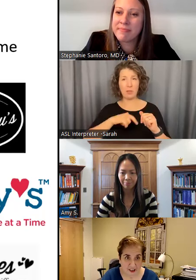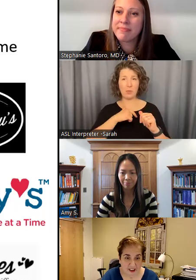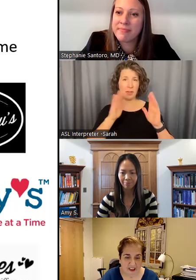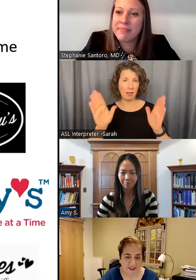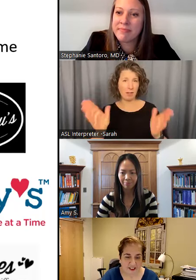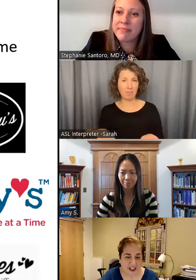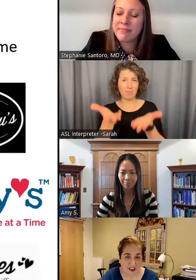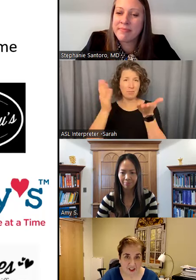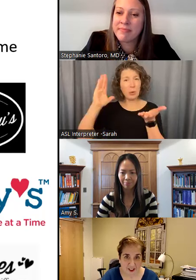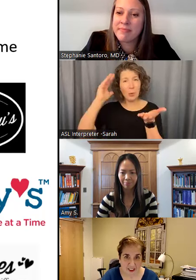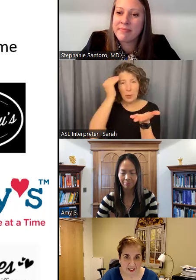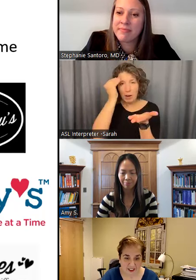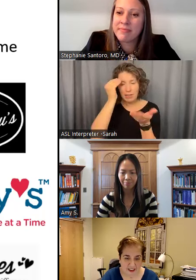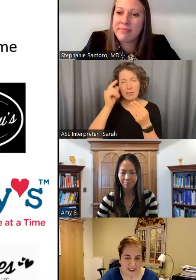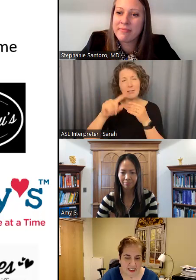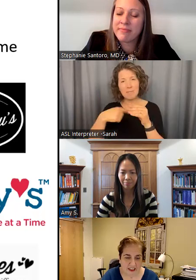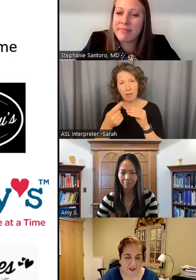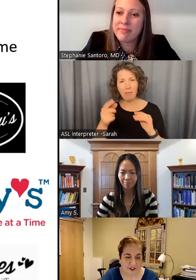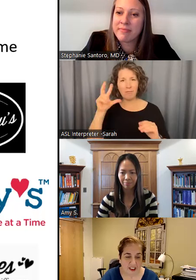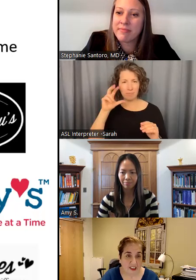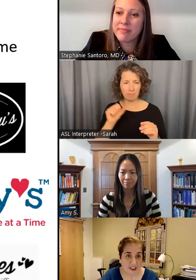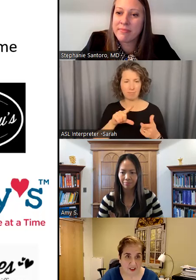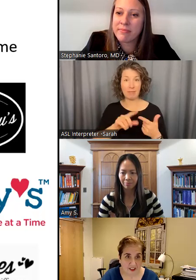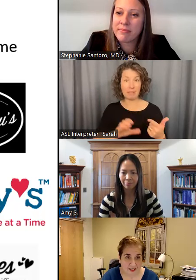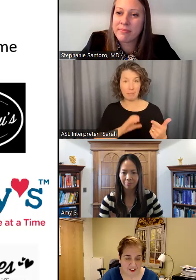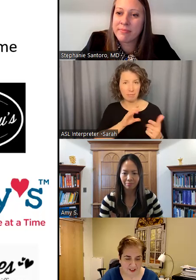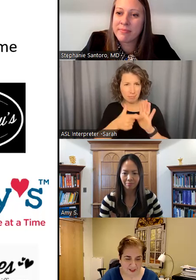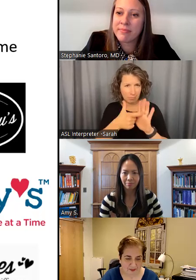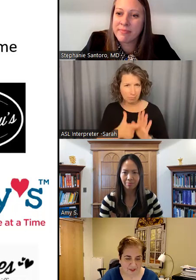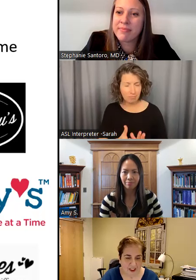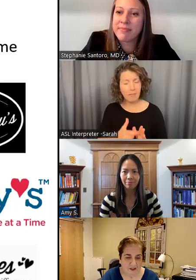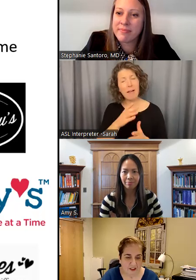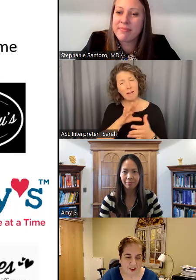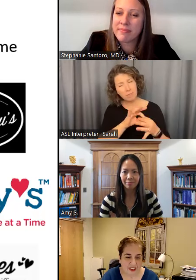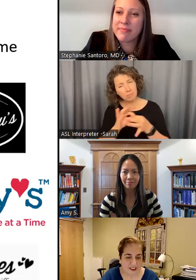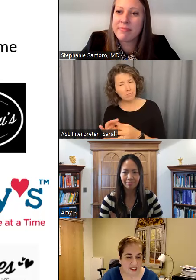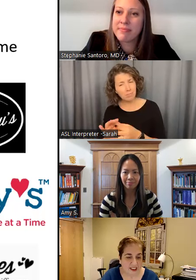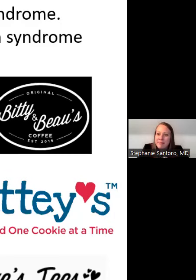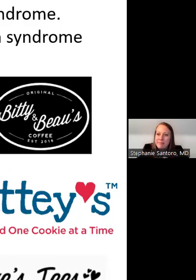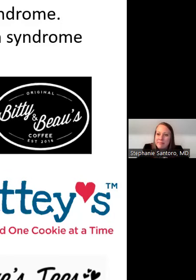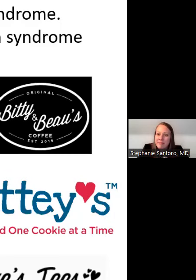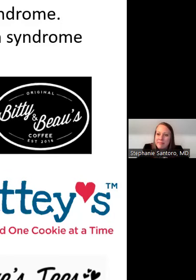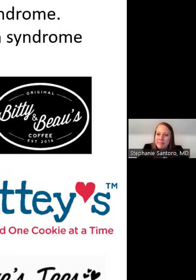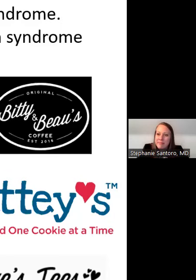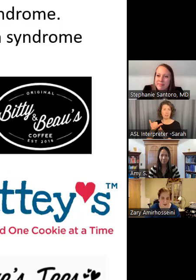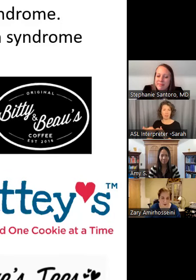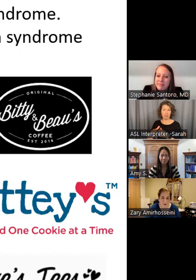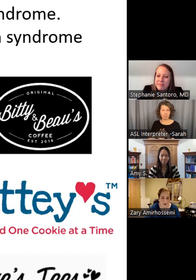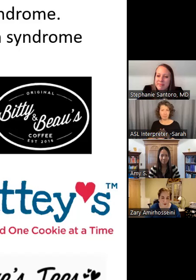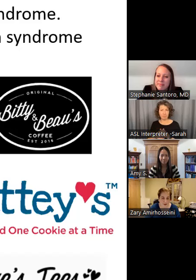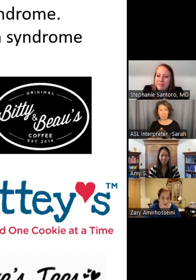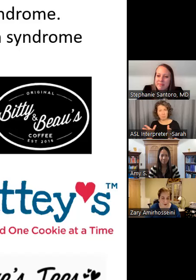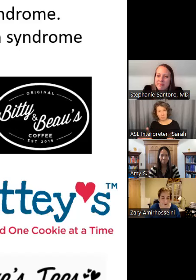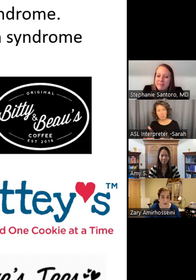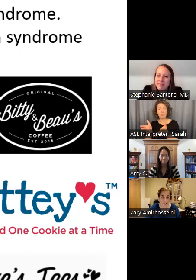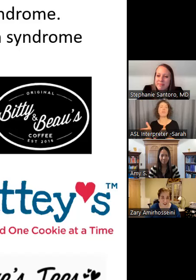condition, its characteristics, and associated health concerns. We feel that the healthcare providers who are